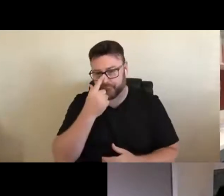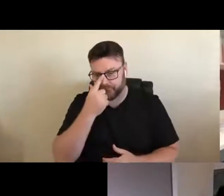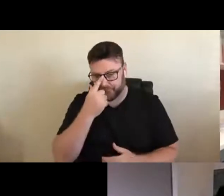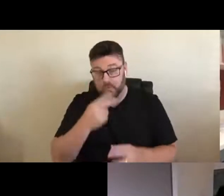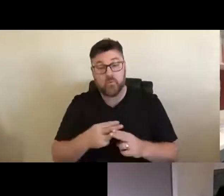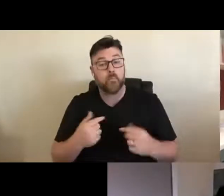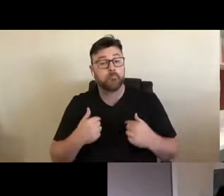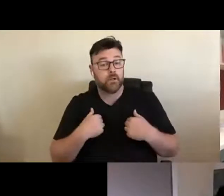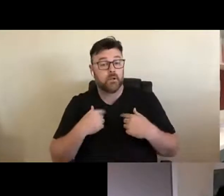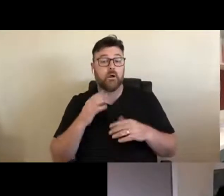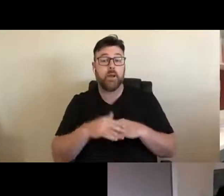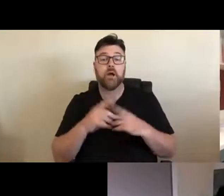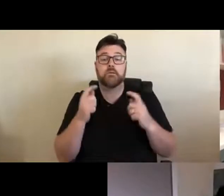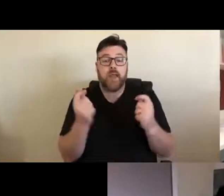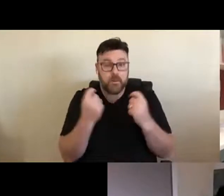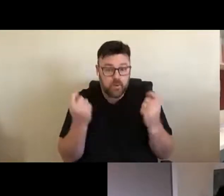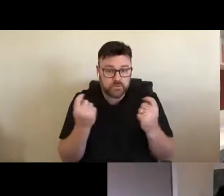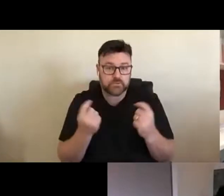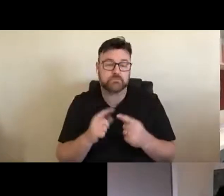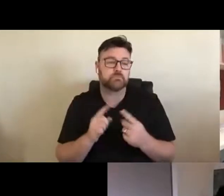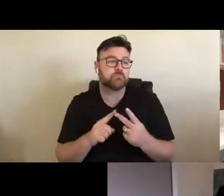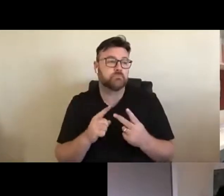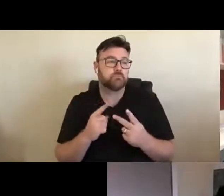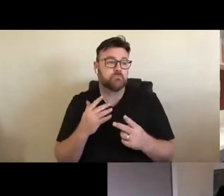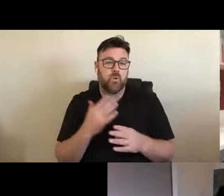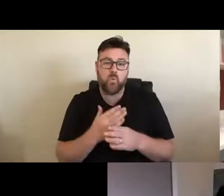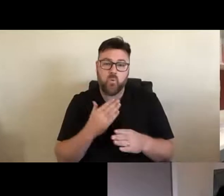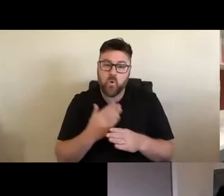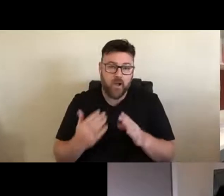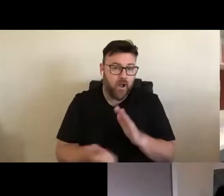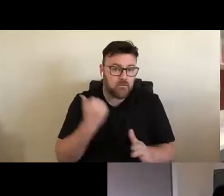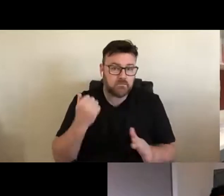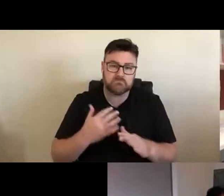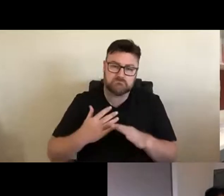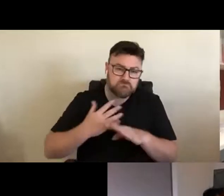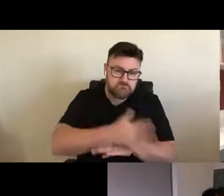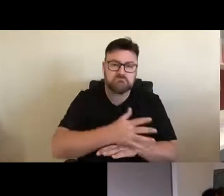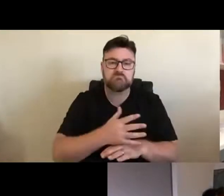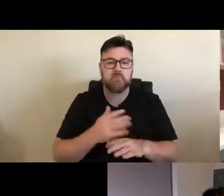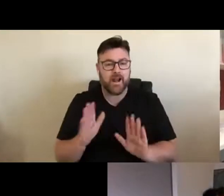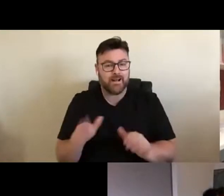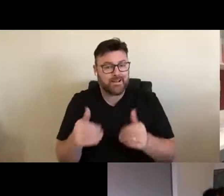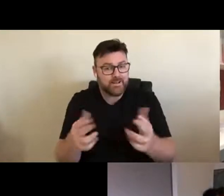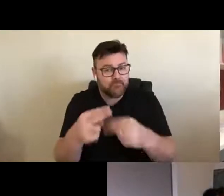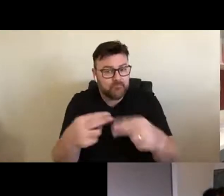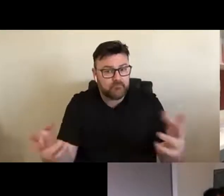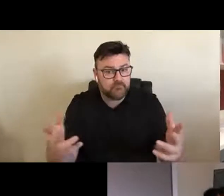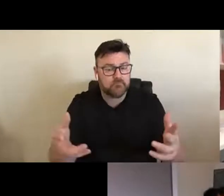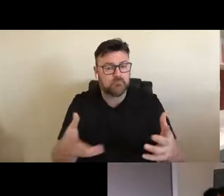celebrating, it's about working hard, it's about gifting, it's about being in the social equity space, and it's all